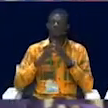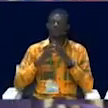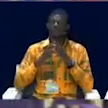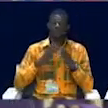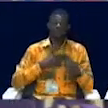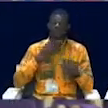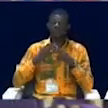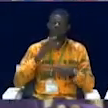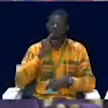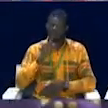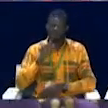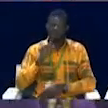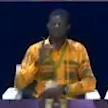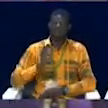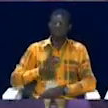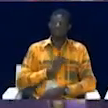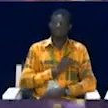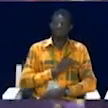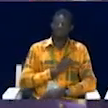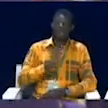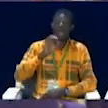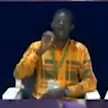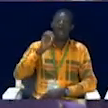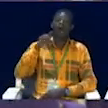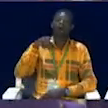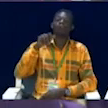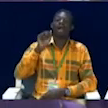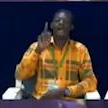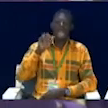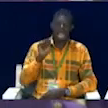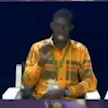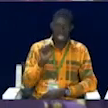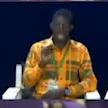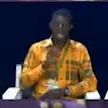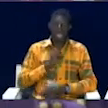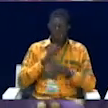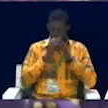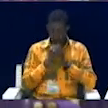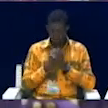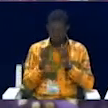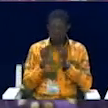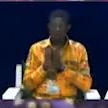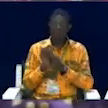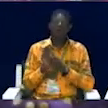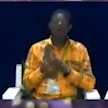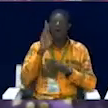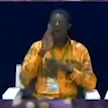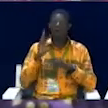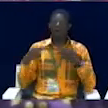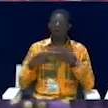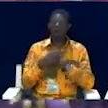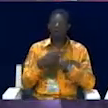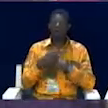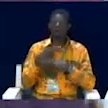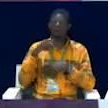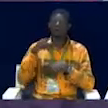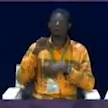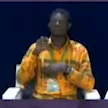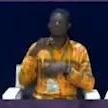My name is Deacon Elvis Opara. I worship with Upper Room Parish, Upper Room